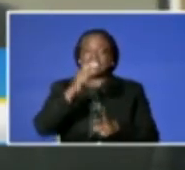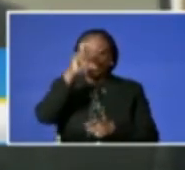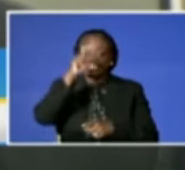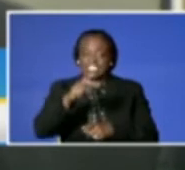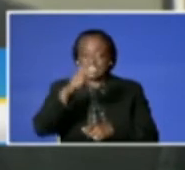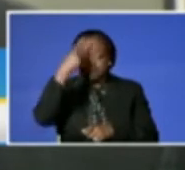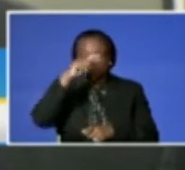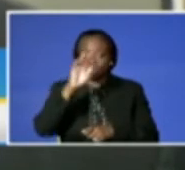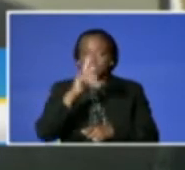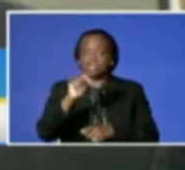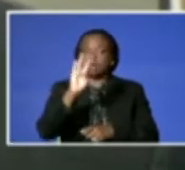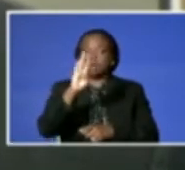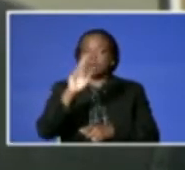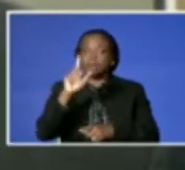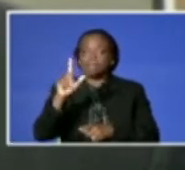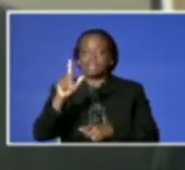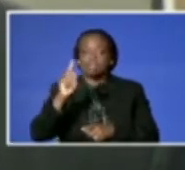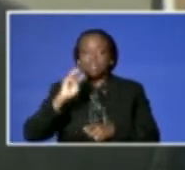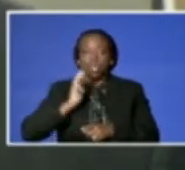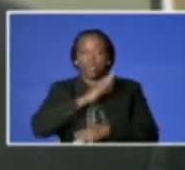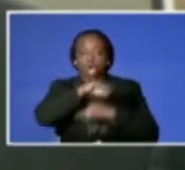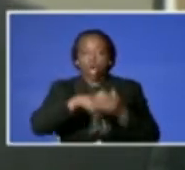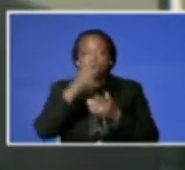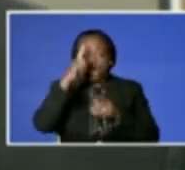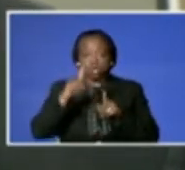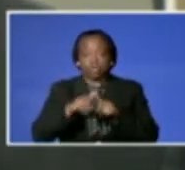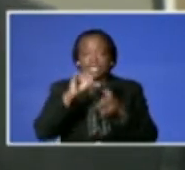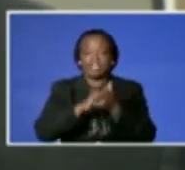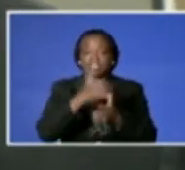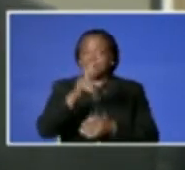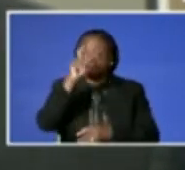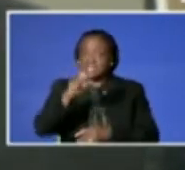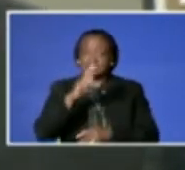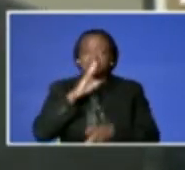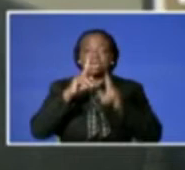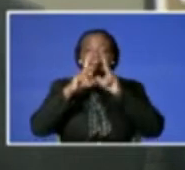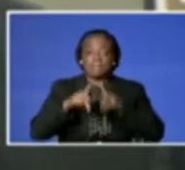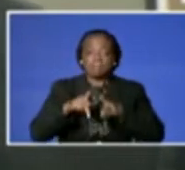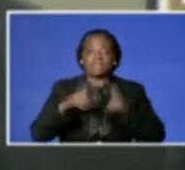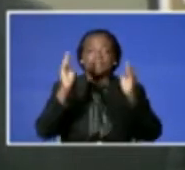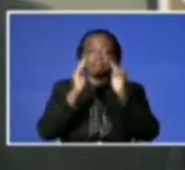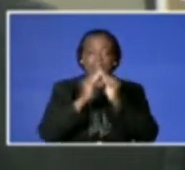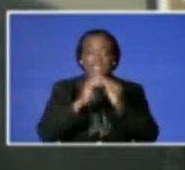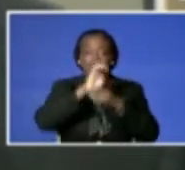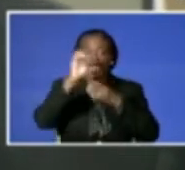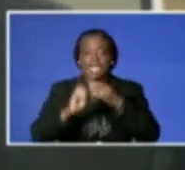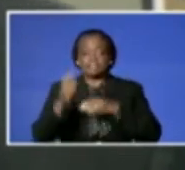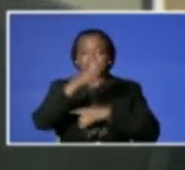bill. And I think we all agree that there has to be public consultation so that at the end of the day, what the